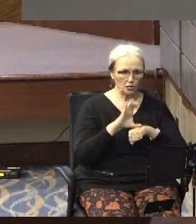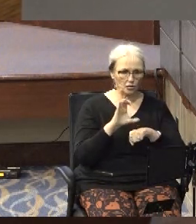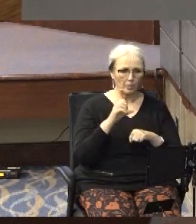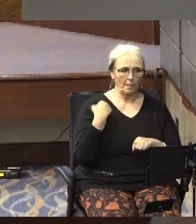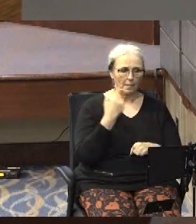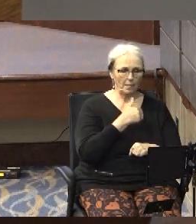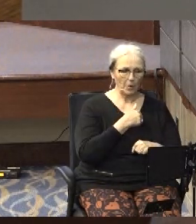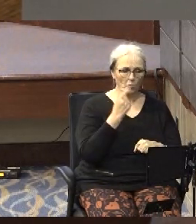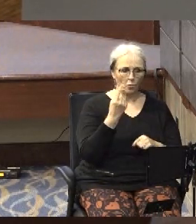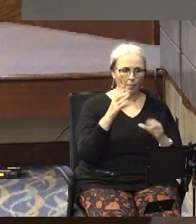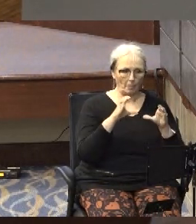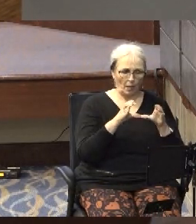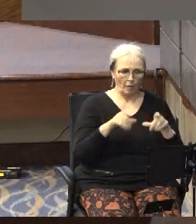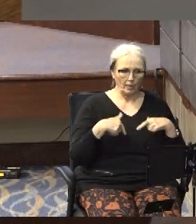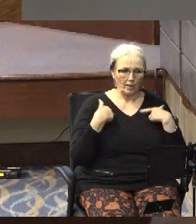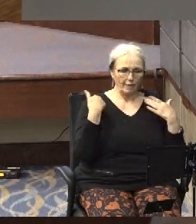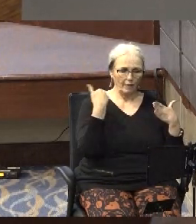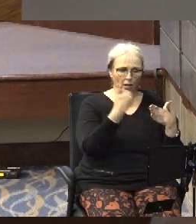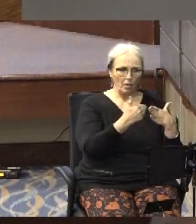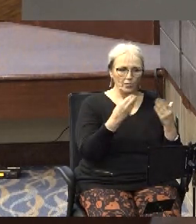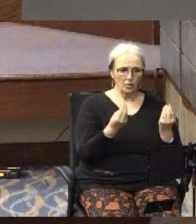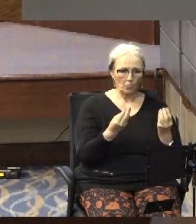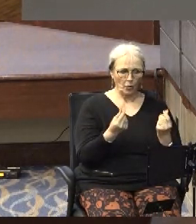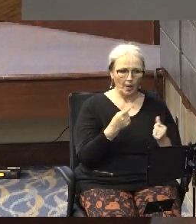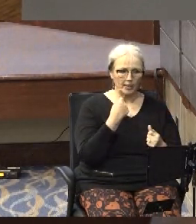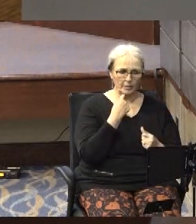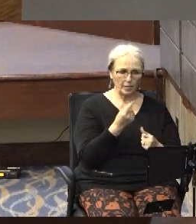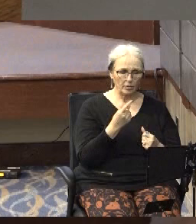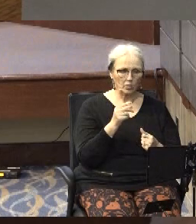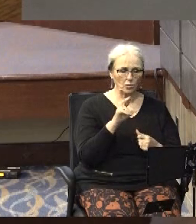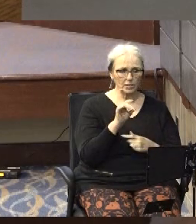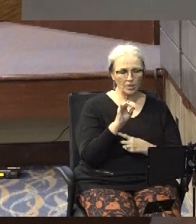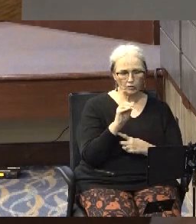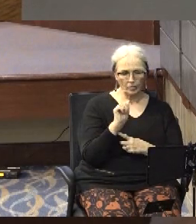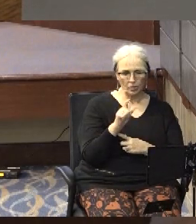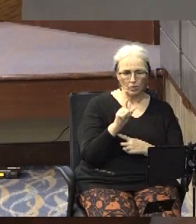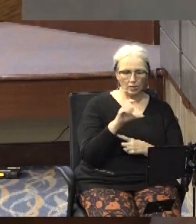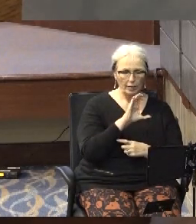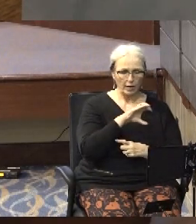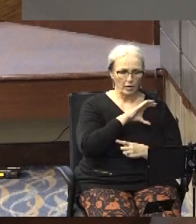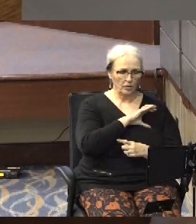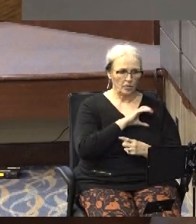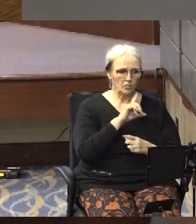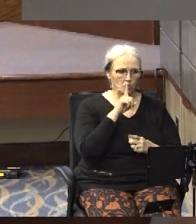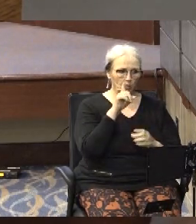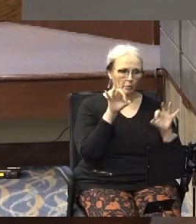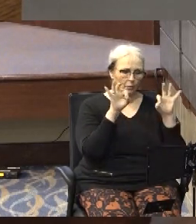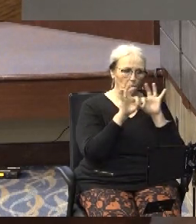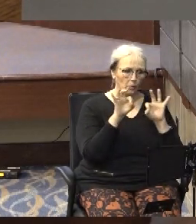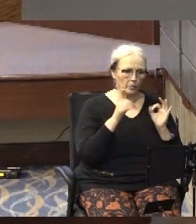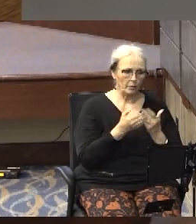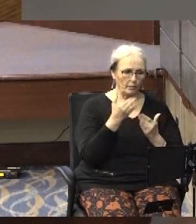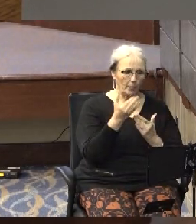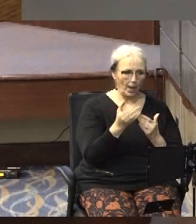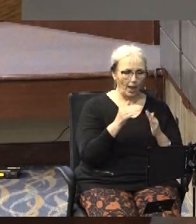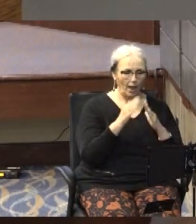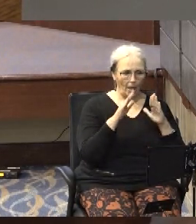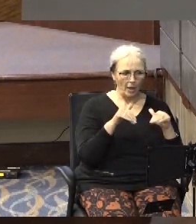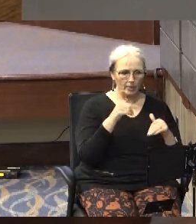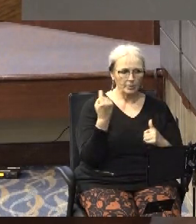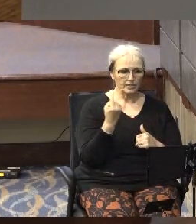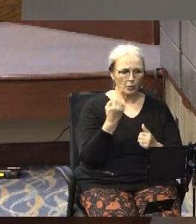who lives one block from the property in question, I can tell you that the residential character of where I live was a key factor in our decision to purchase a house there. It's something we